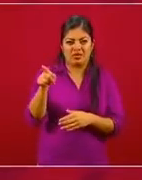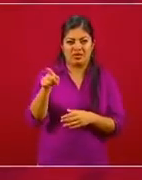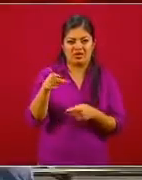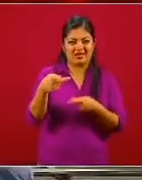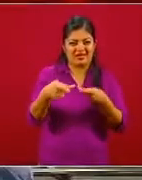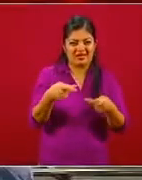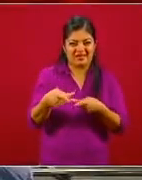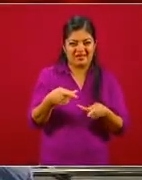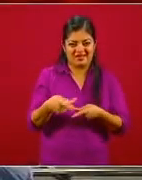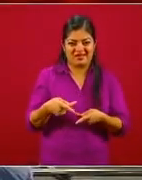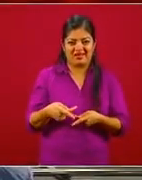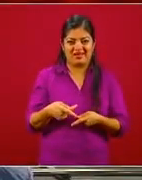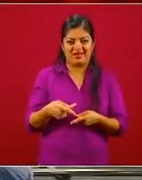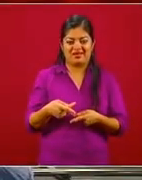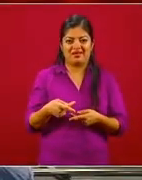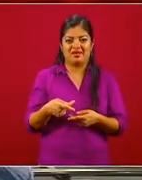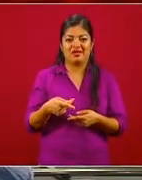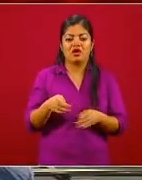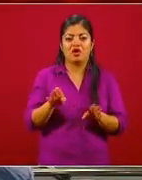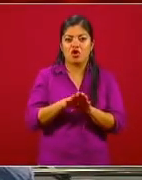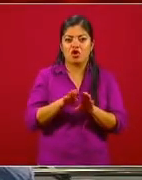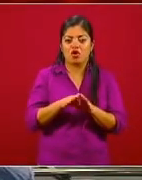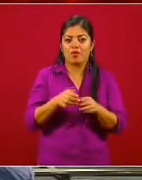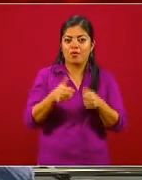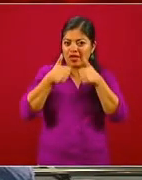I just wanted to mention the protocol